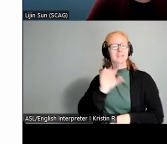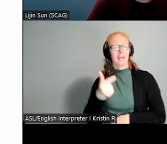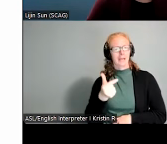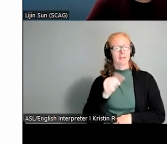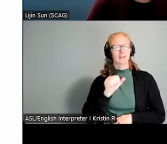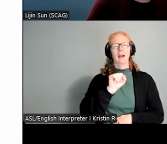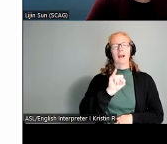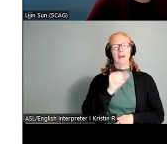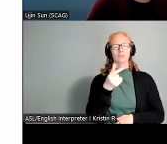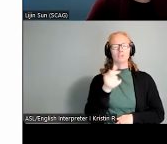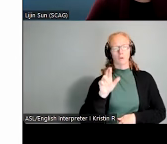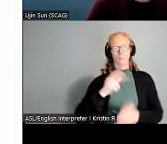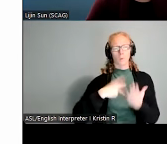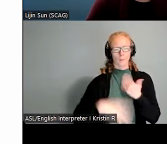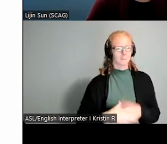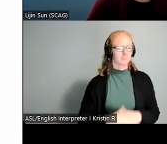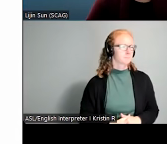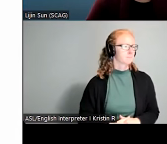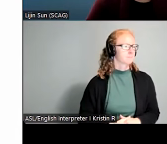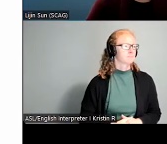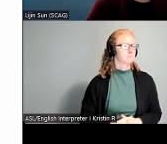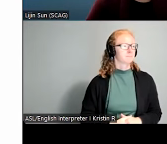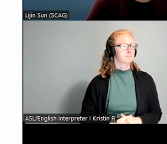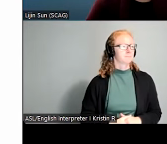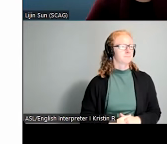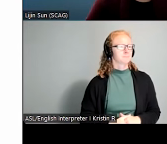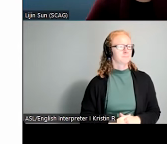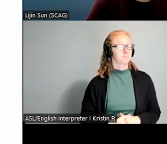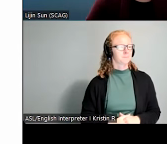program. Next slide, please.